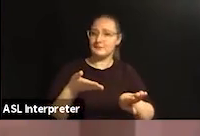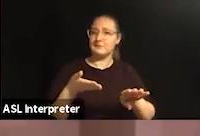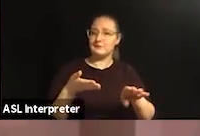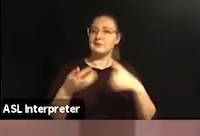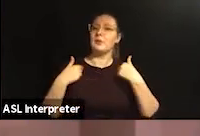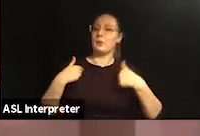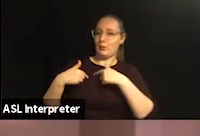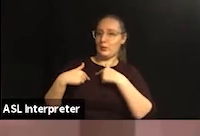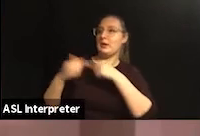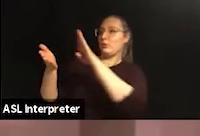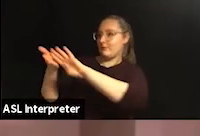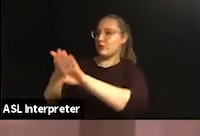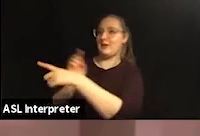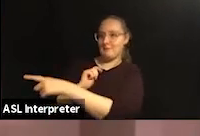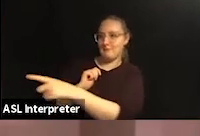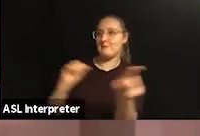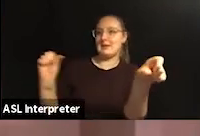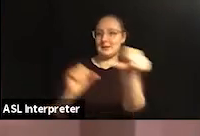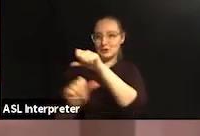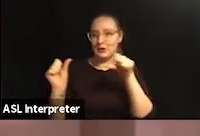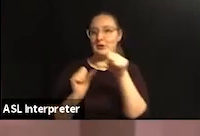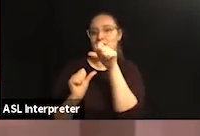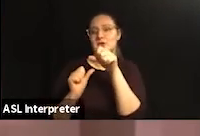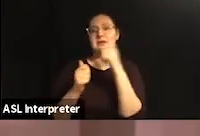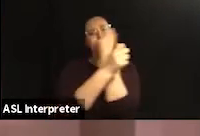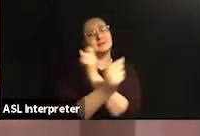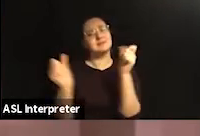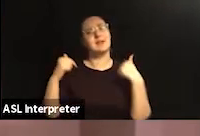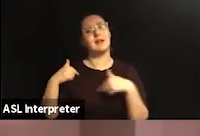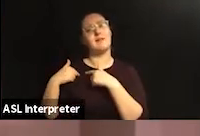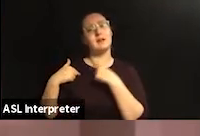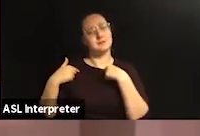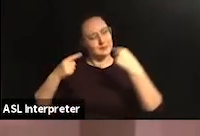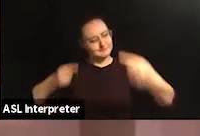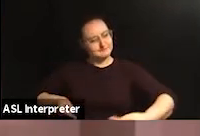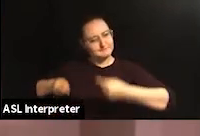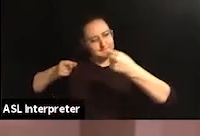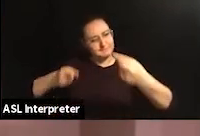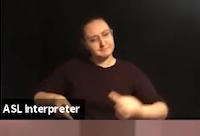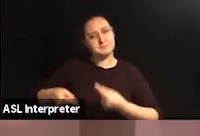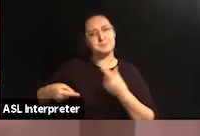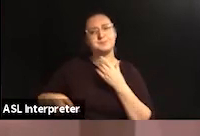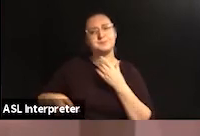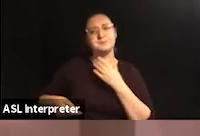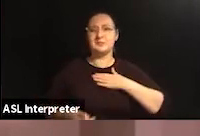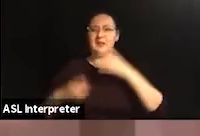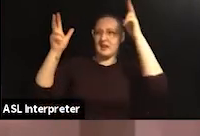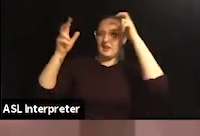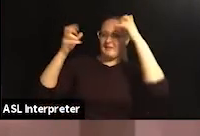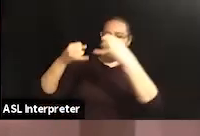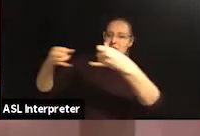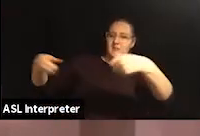us. Save us from the time of trial, and deliver us from evil. For the kingdom, the